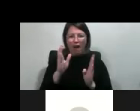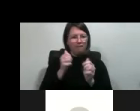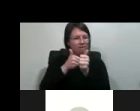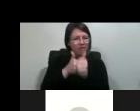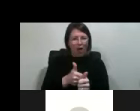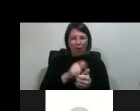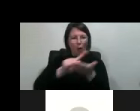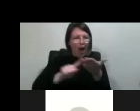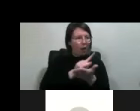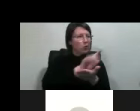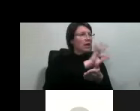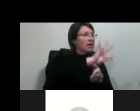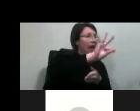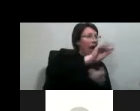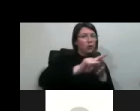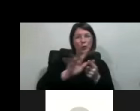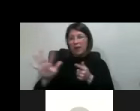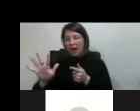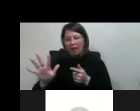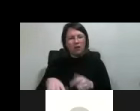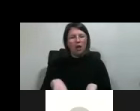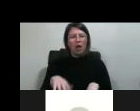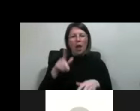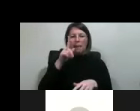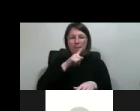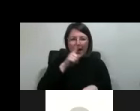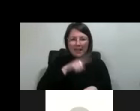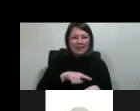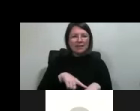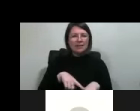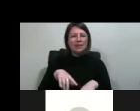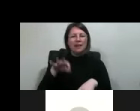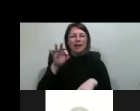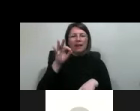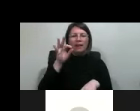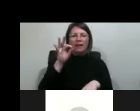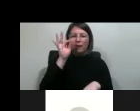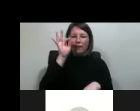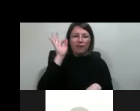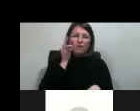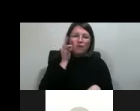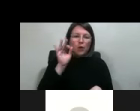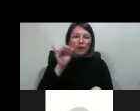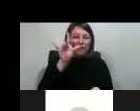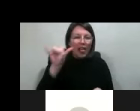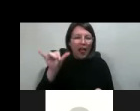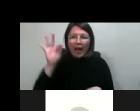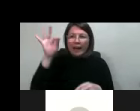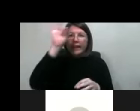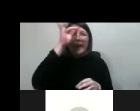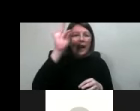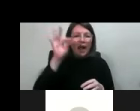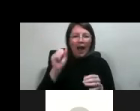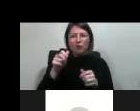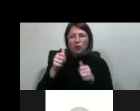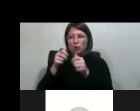Mice, transgenic mice, fruit flies, you got to see them on the weekend. Your